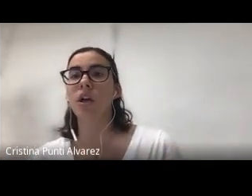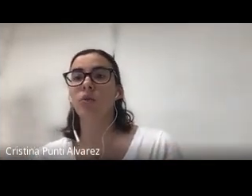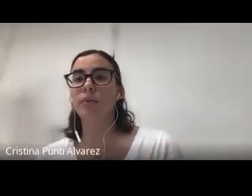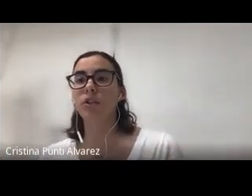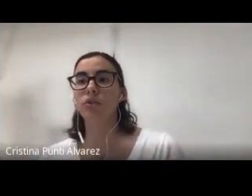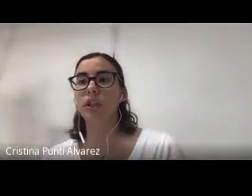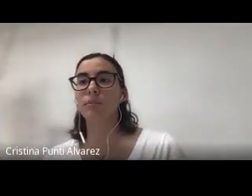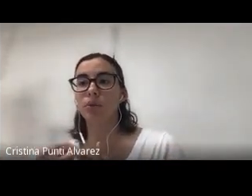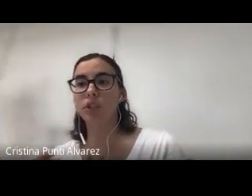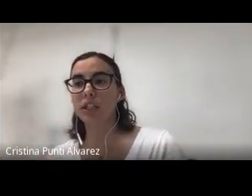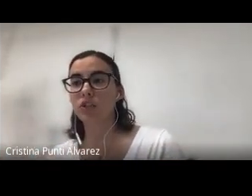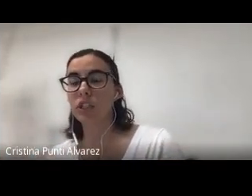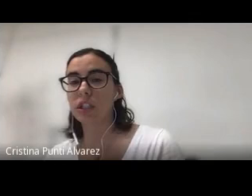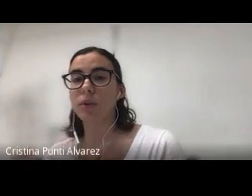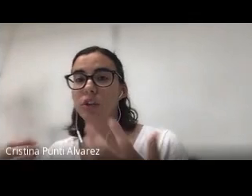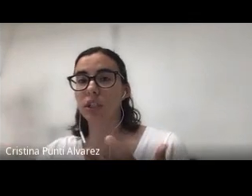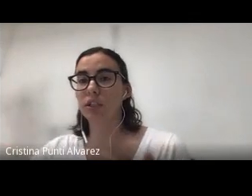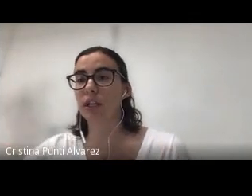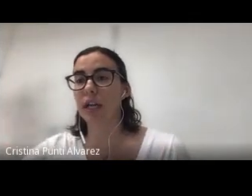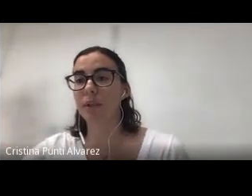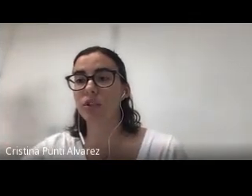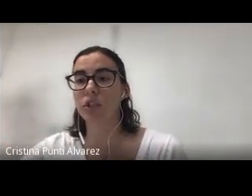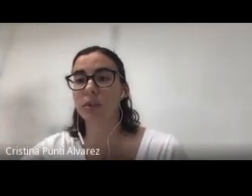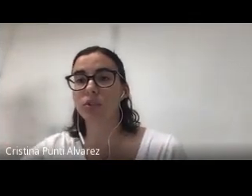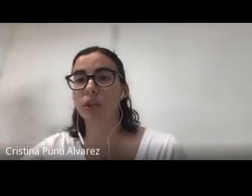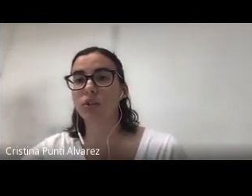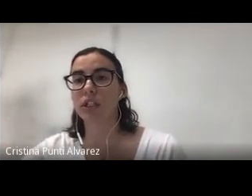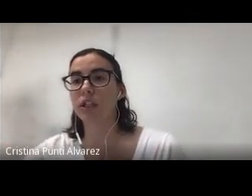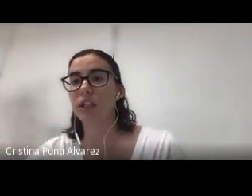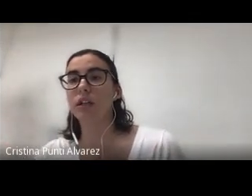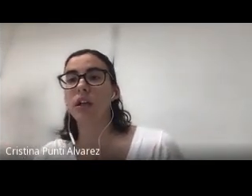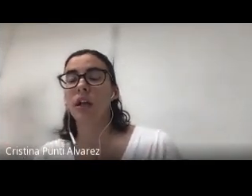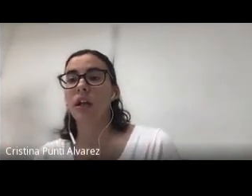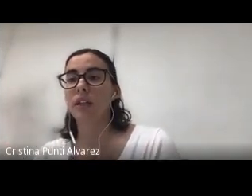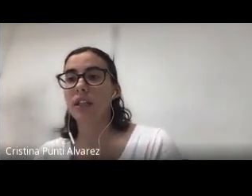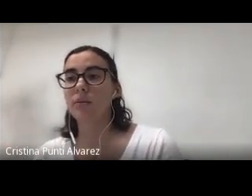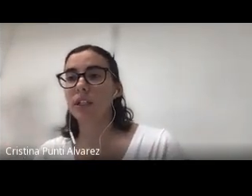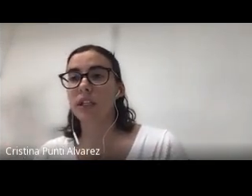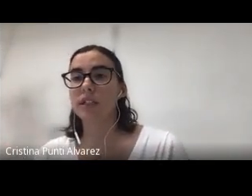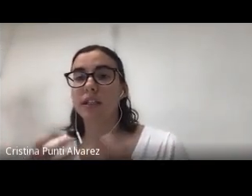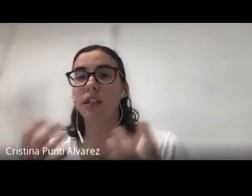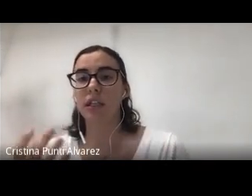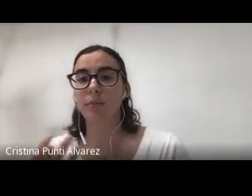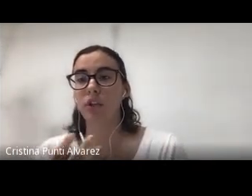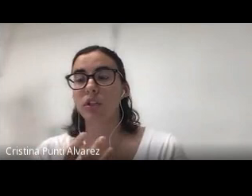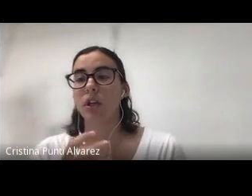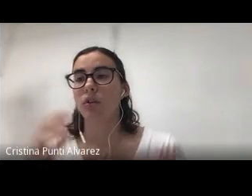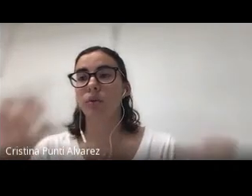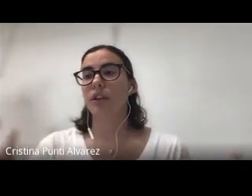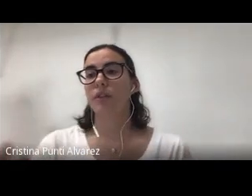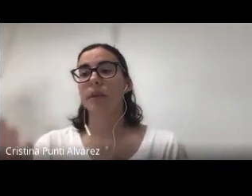time-consuming will be using post-detection system on the external camera, so similar to what you can see here, that it's basically extracting the key